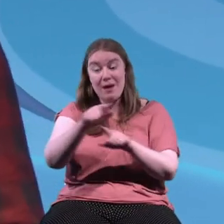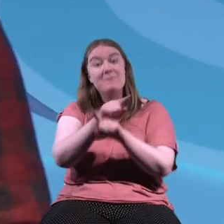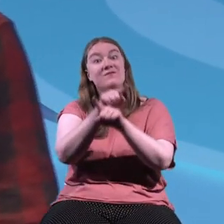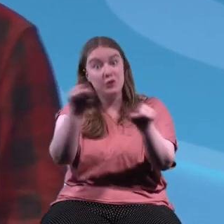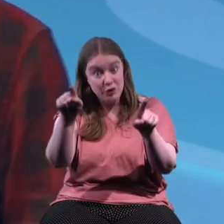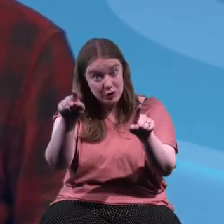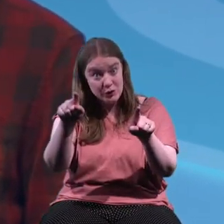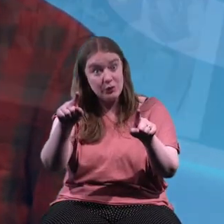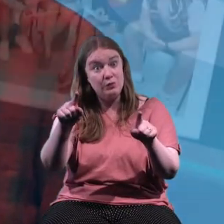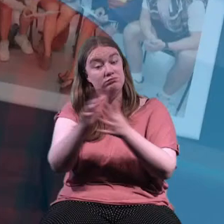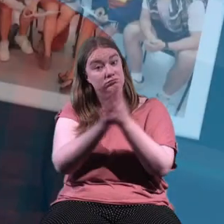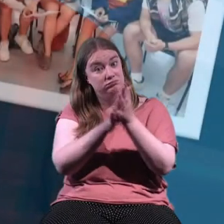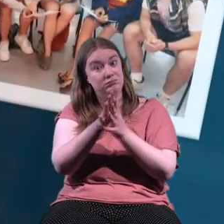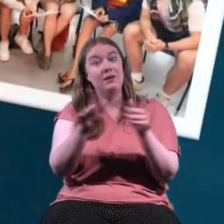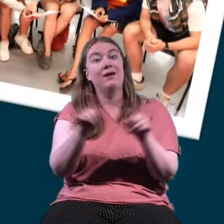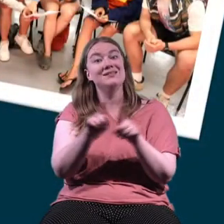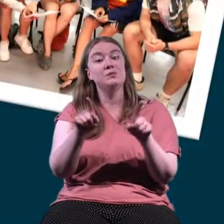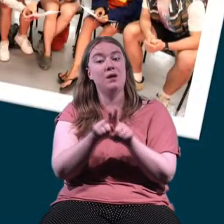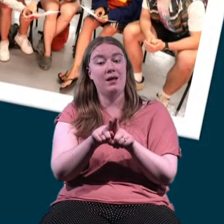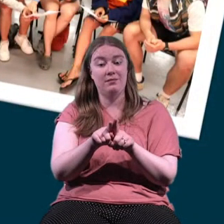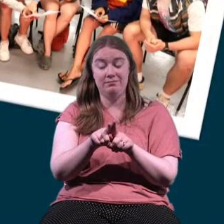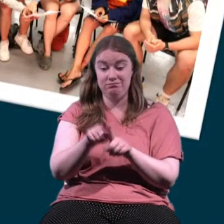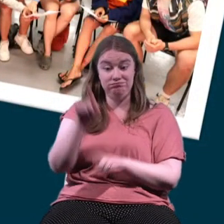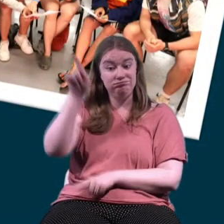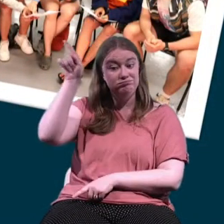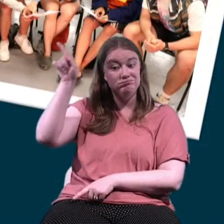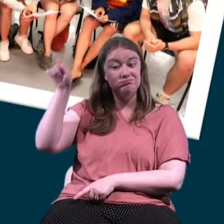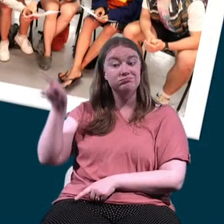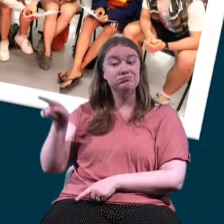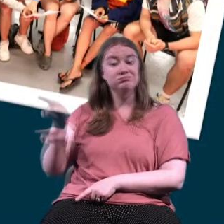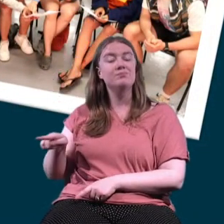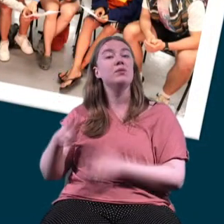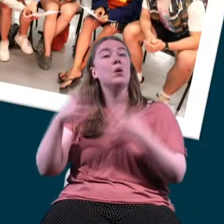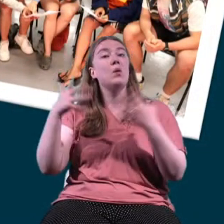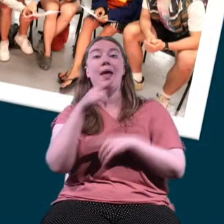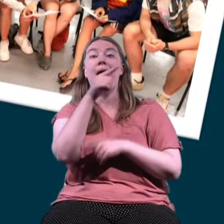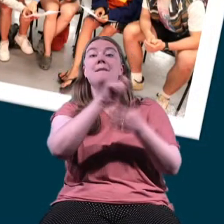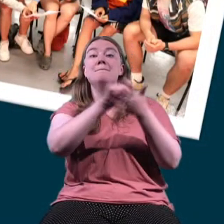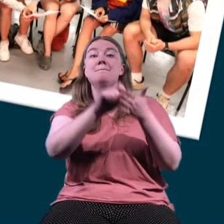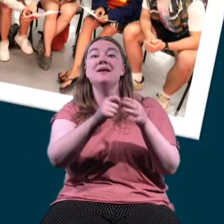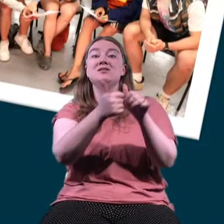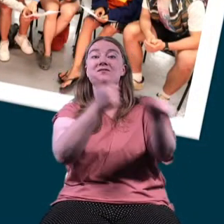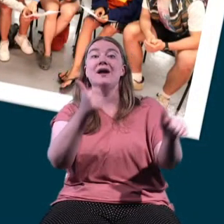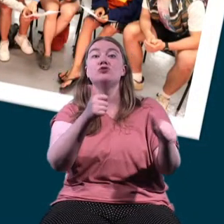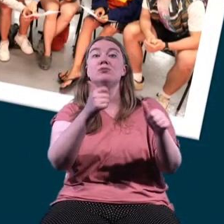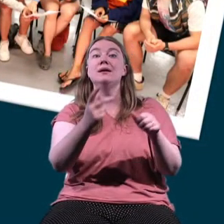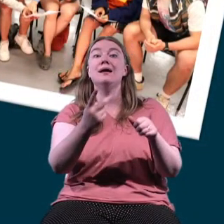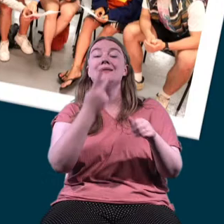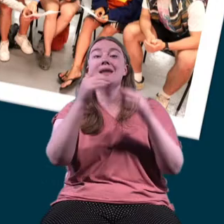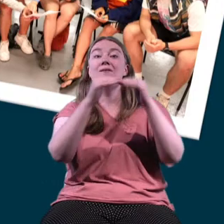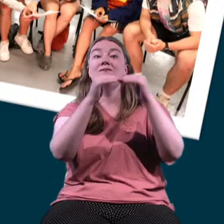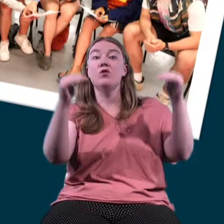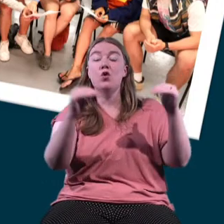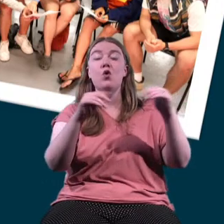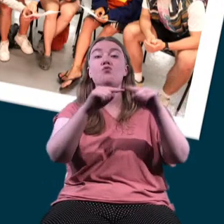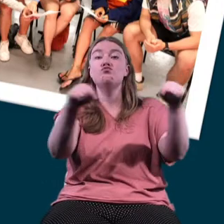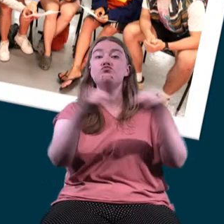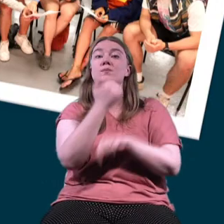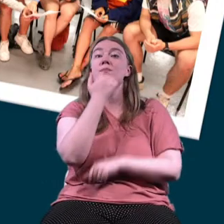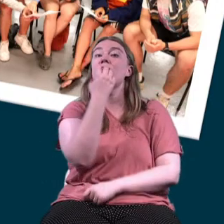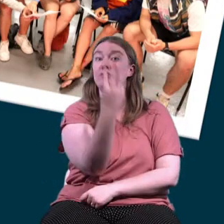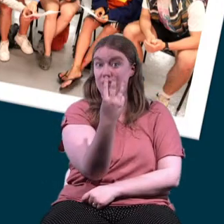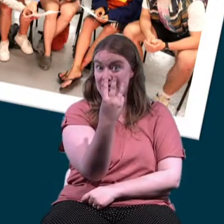Excellent. Now, there's a program running for you as well this week. That's also in the Pencil Factory, second floor, room 3. There's